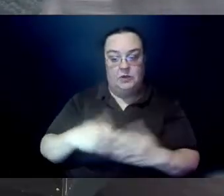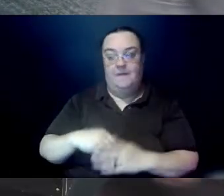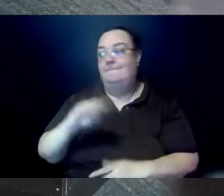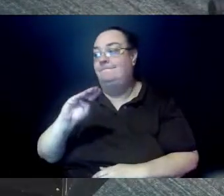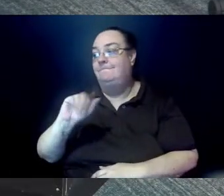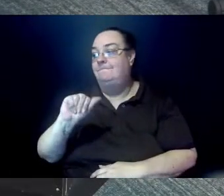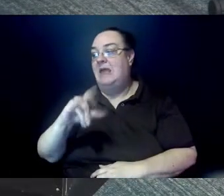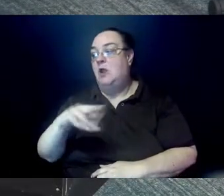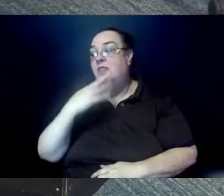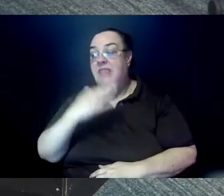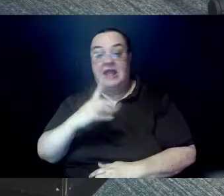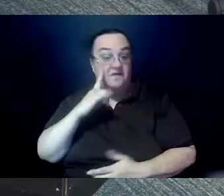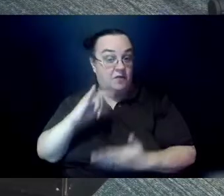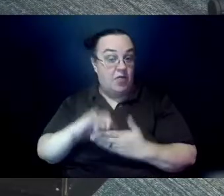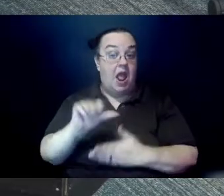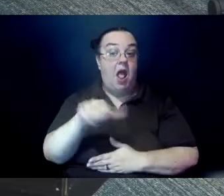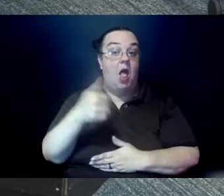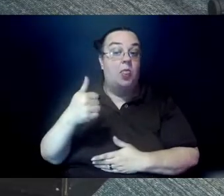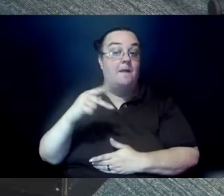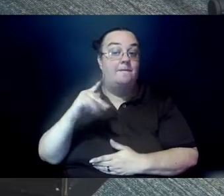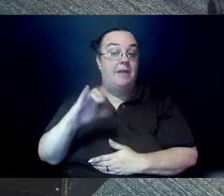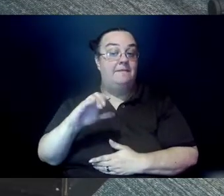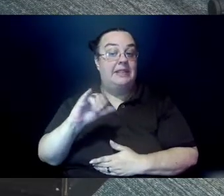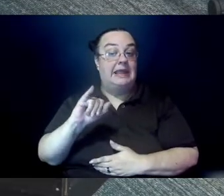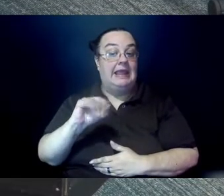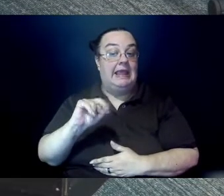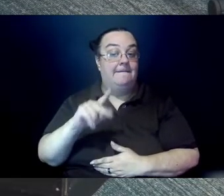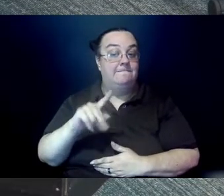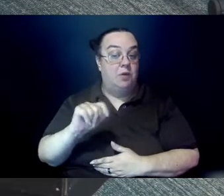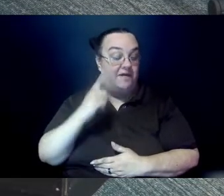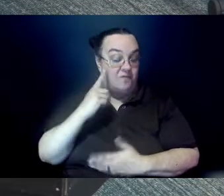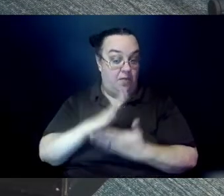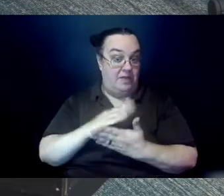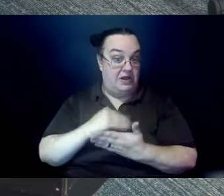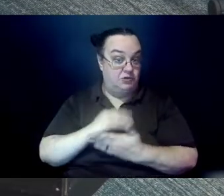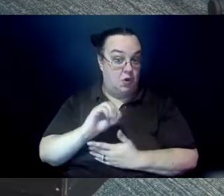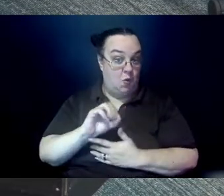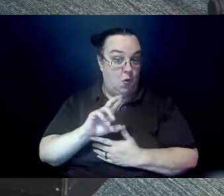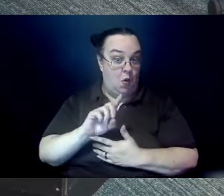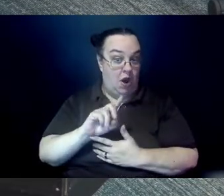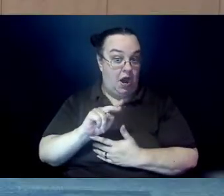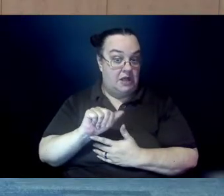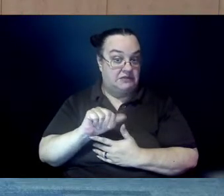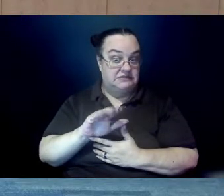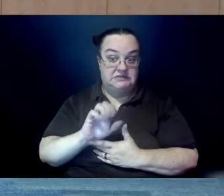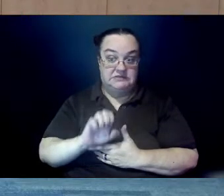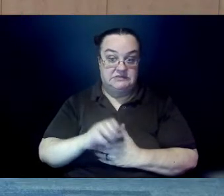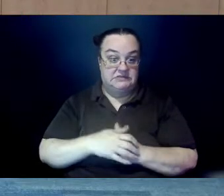that. Is there other public input on the budget ordinance?